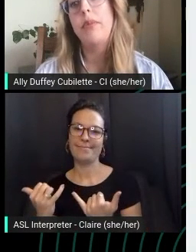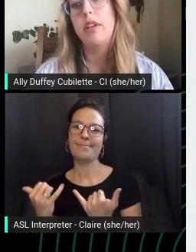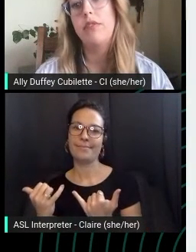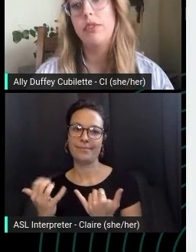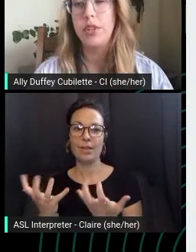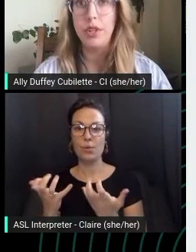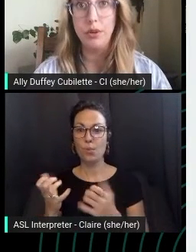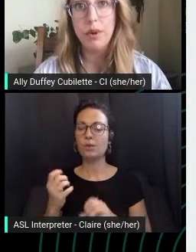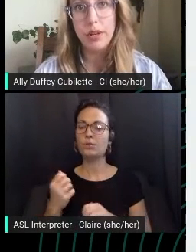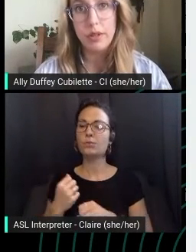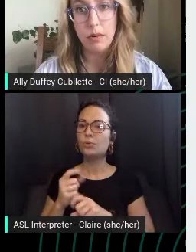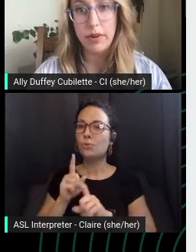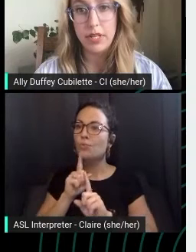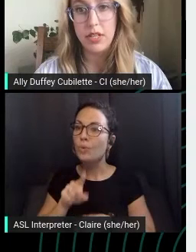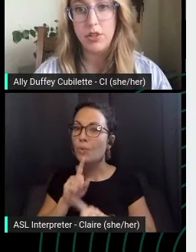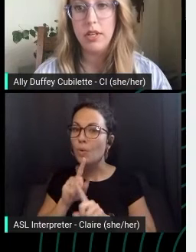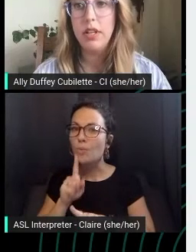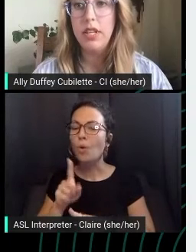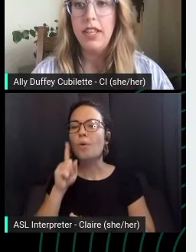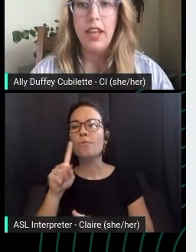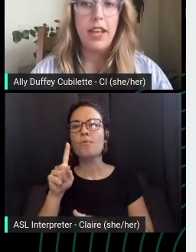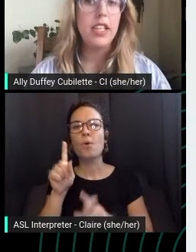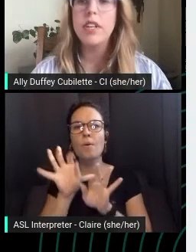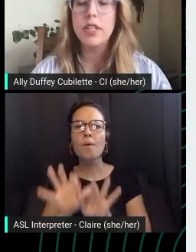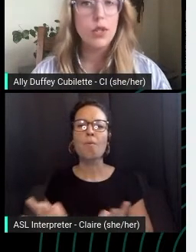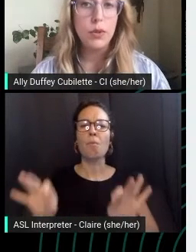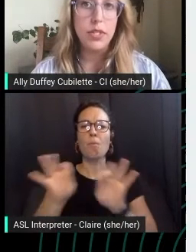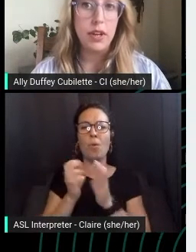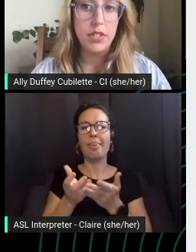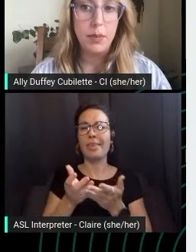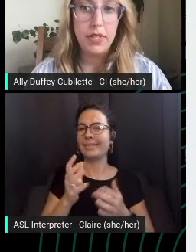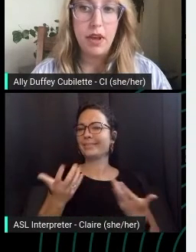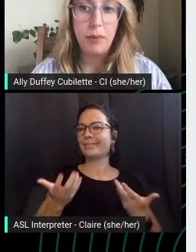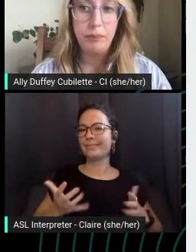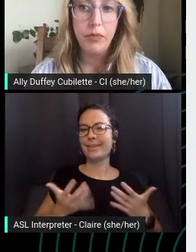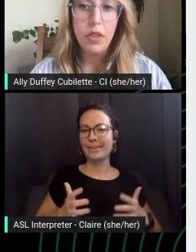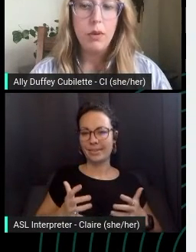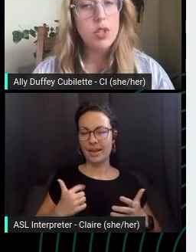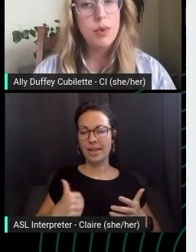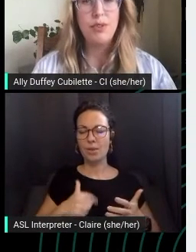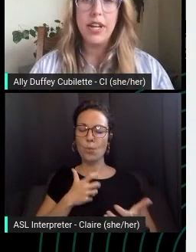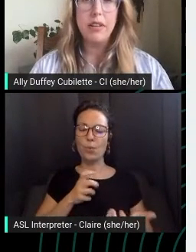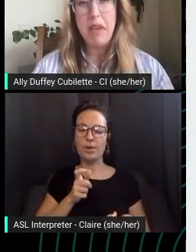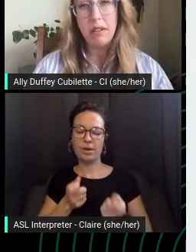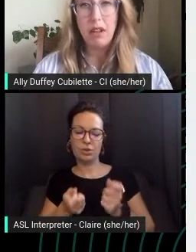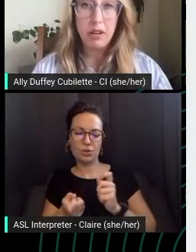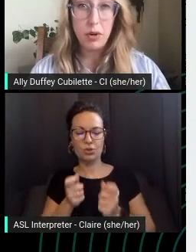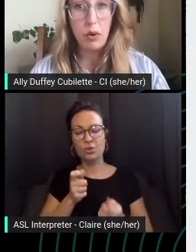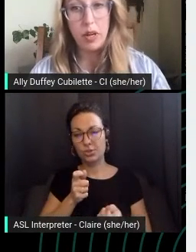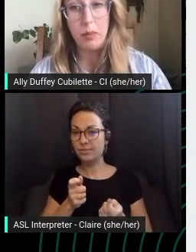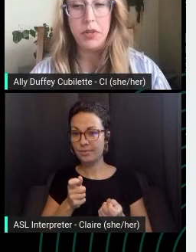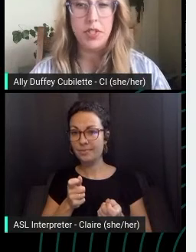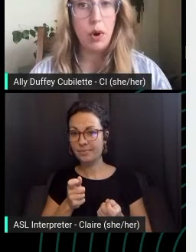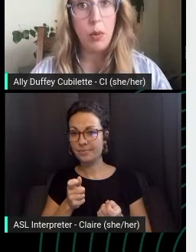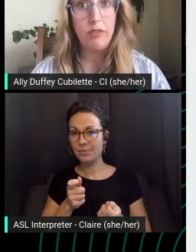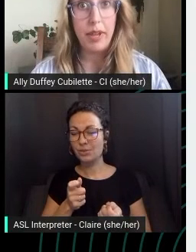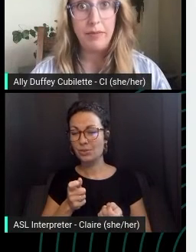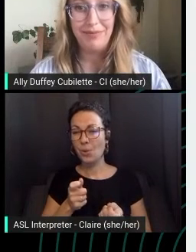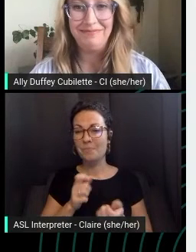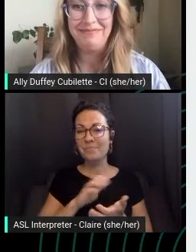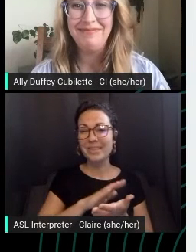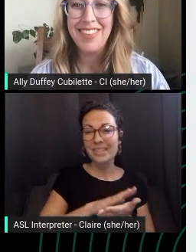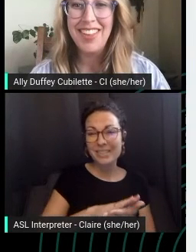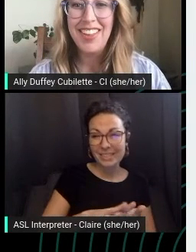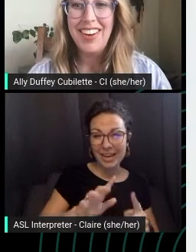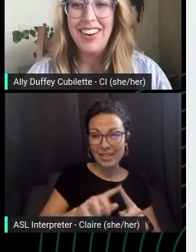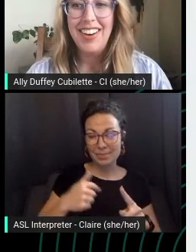that are meaningful to you and your organization, and giving us the tools to customize that, which is both great and kind of annoying because it's more work for me.